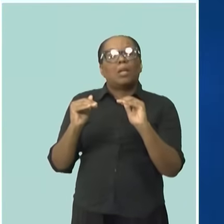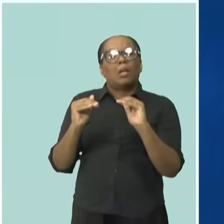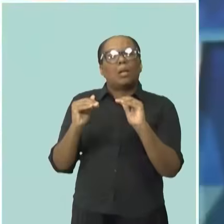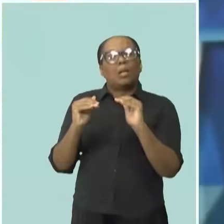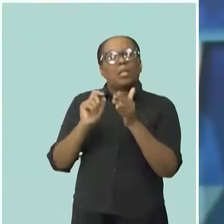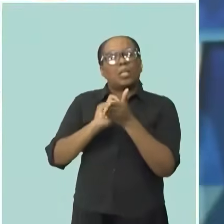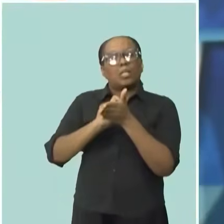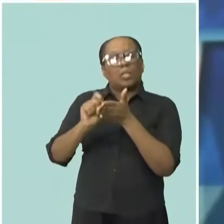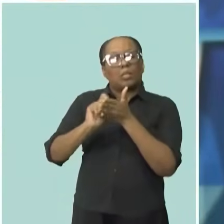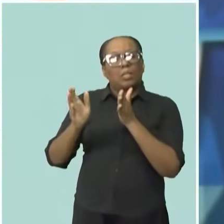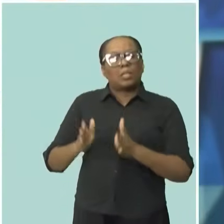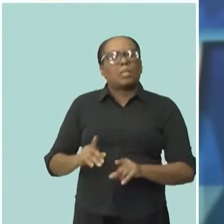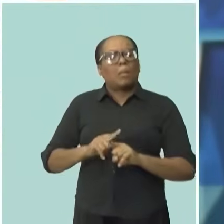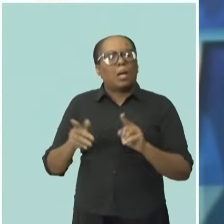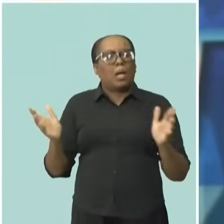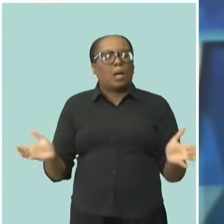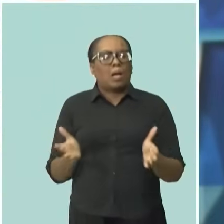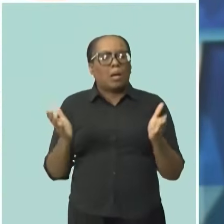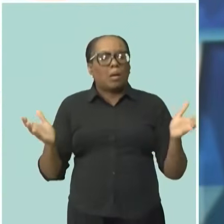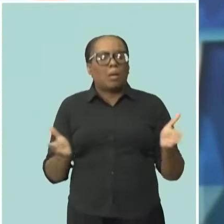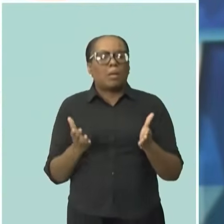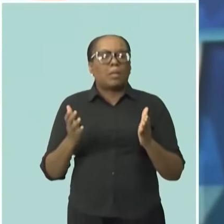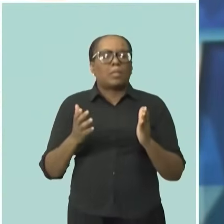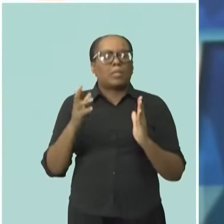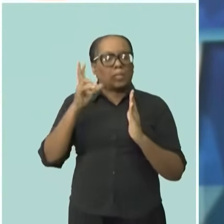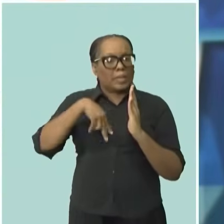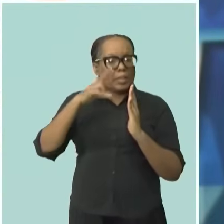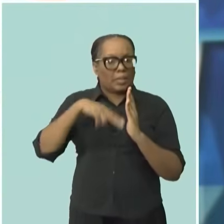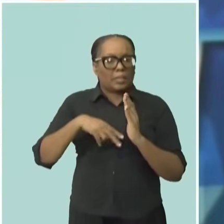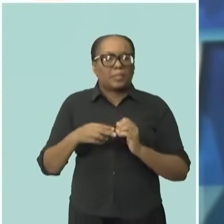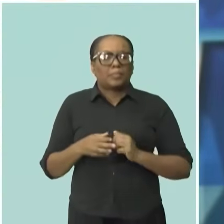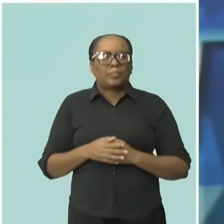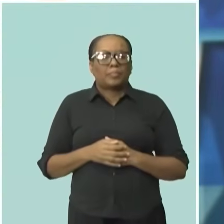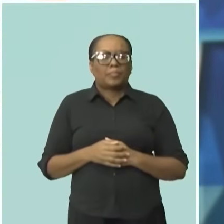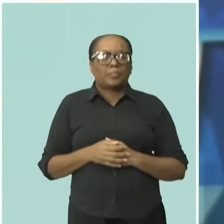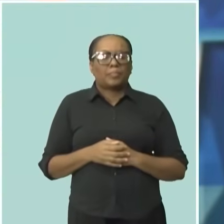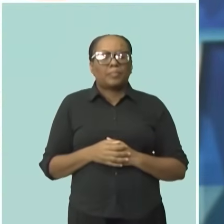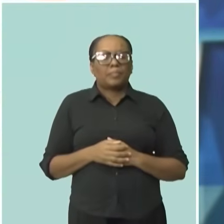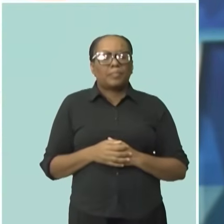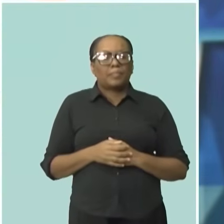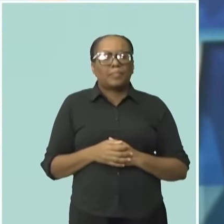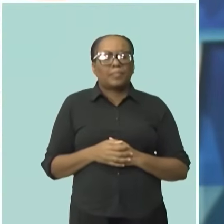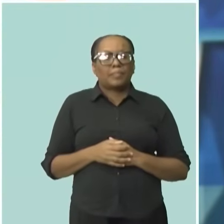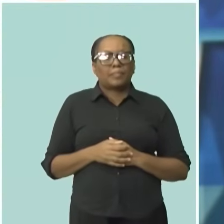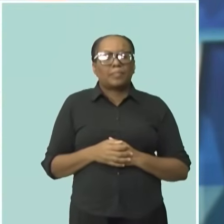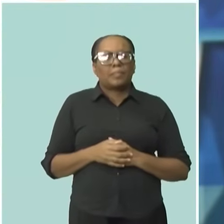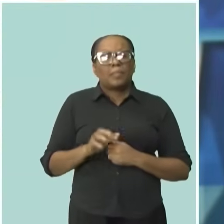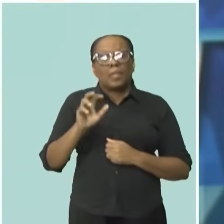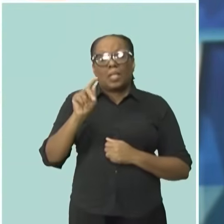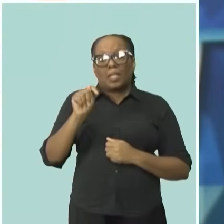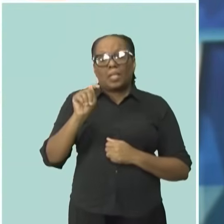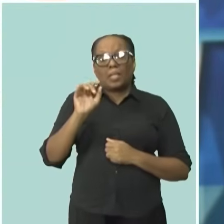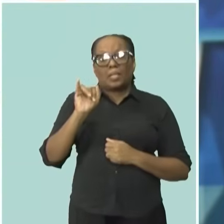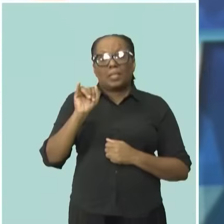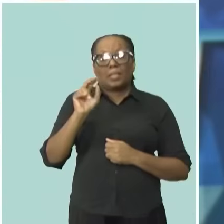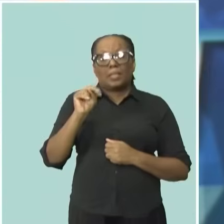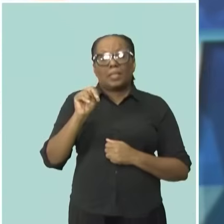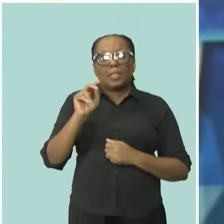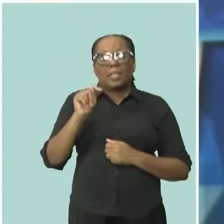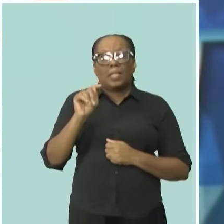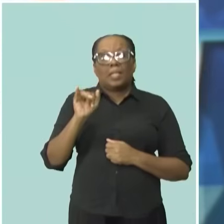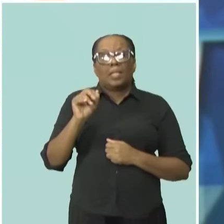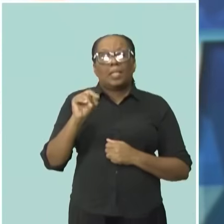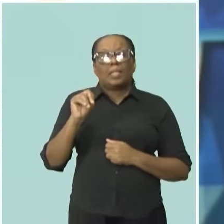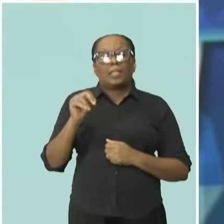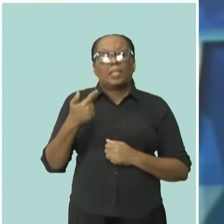reading. Tinting businesses are adjusting quickly as the countdown continues to enforcement of the new tint law on